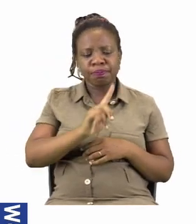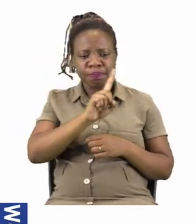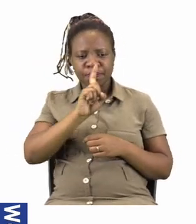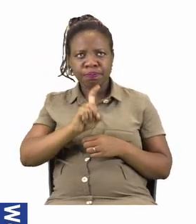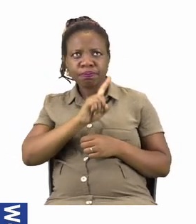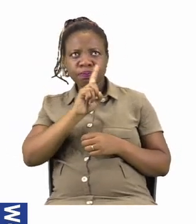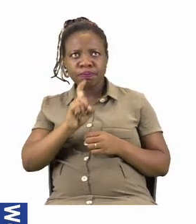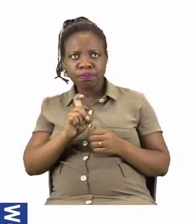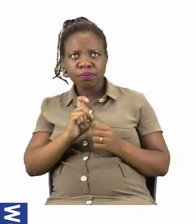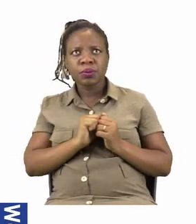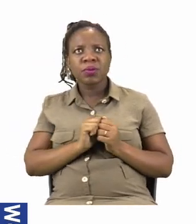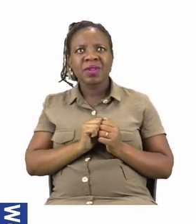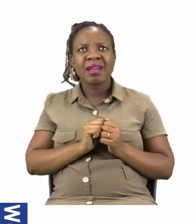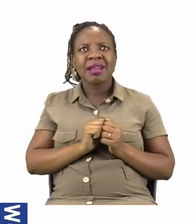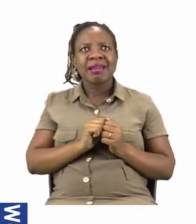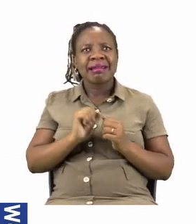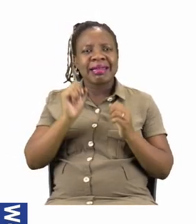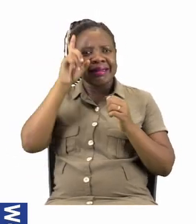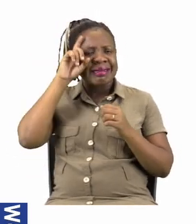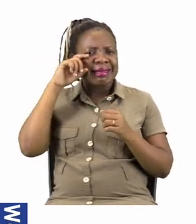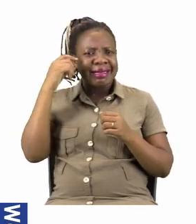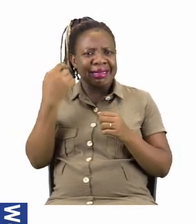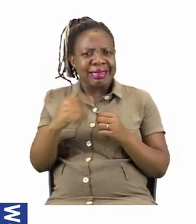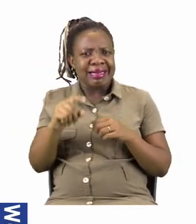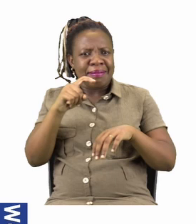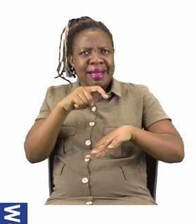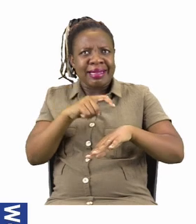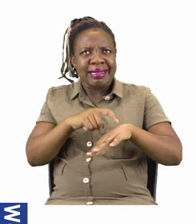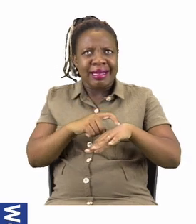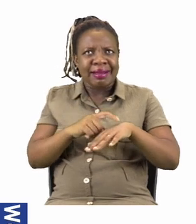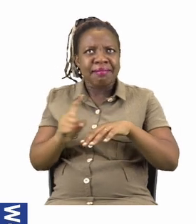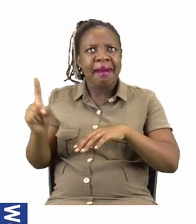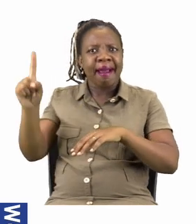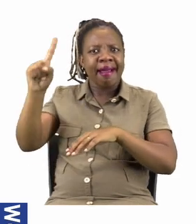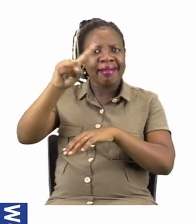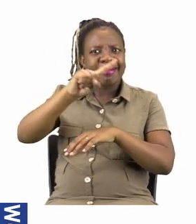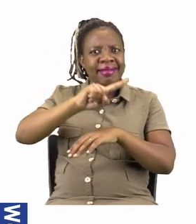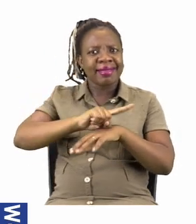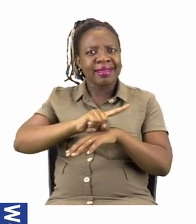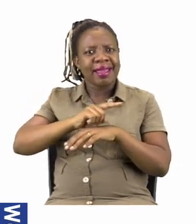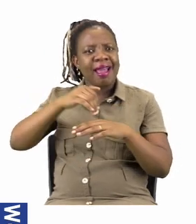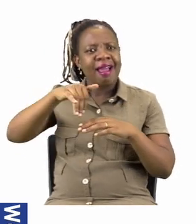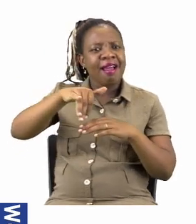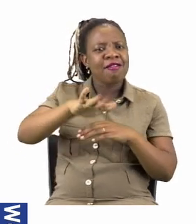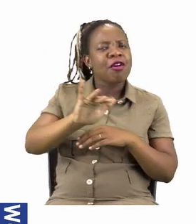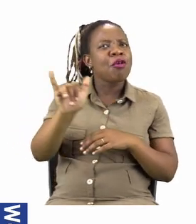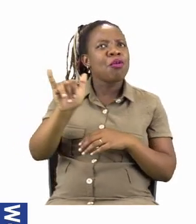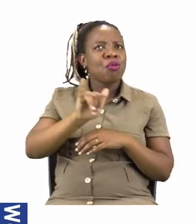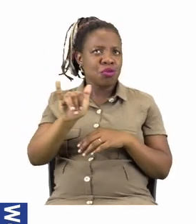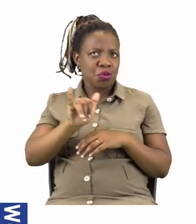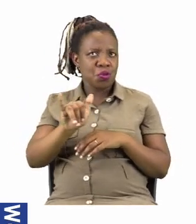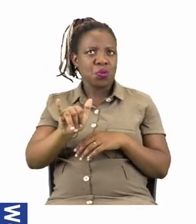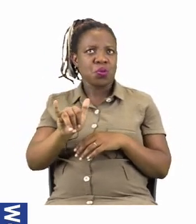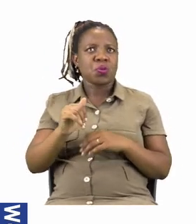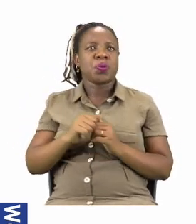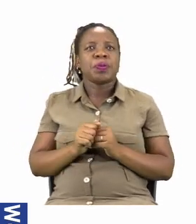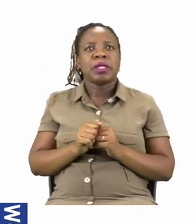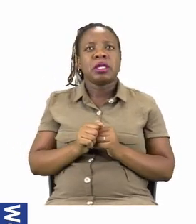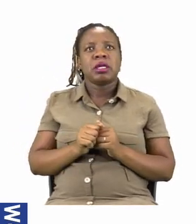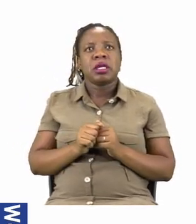to the water park? And number 2, what are cool on